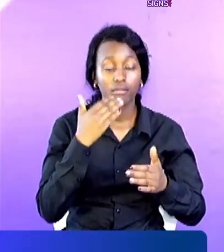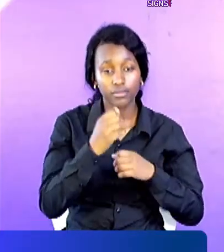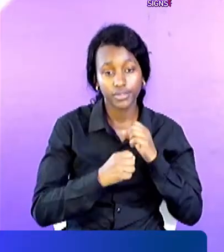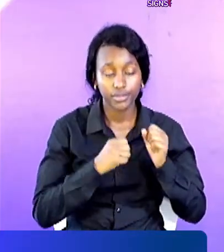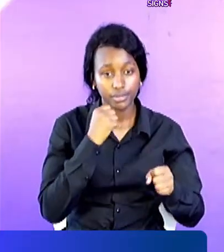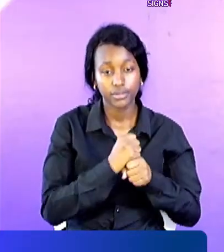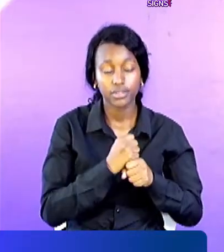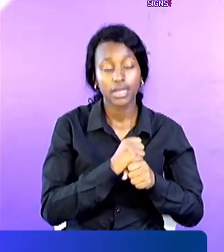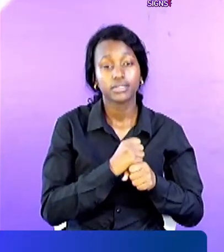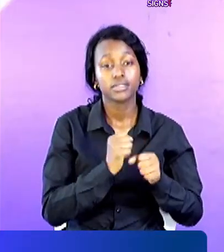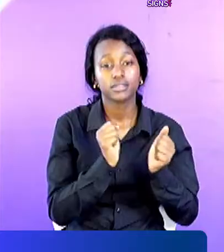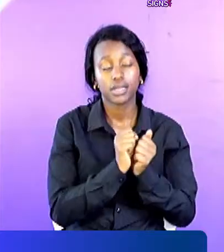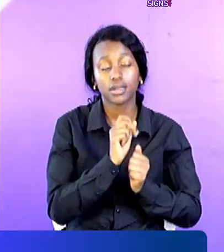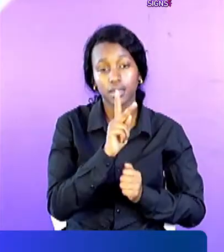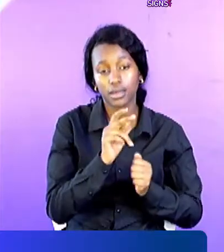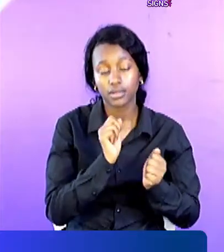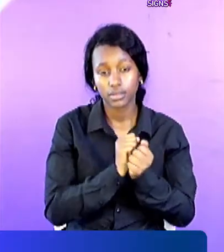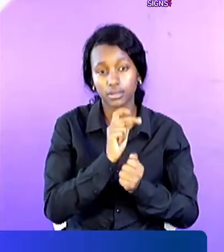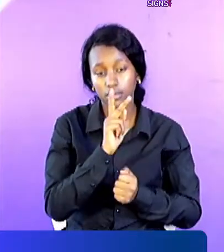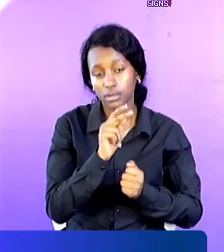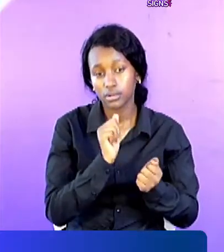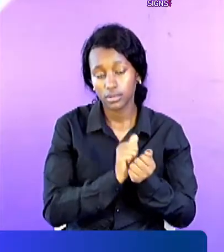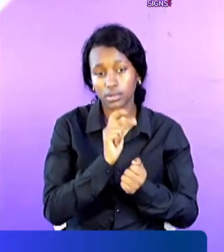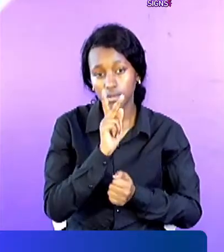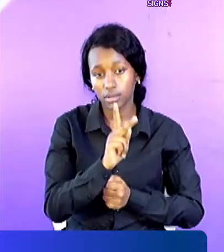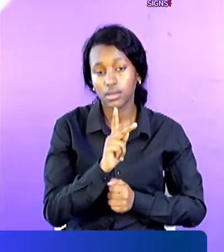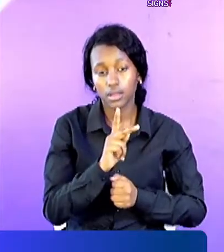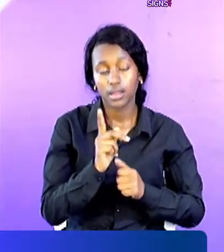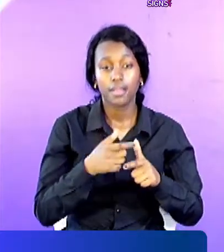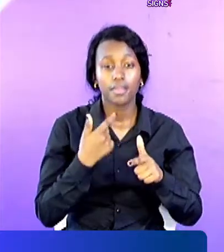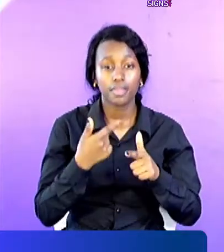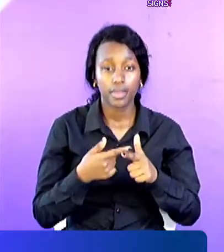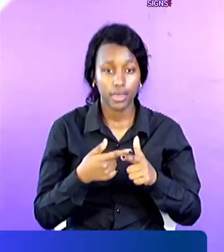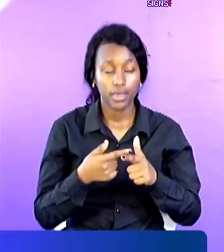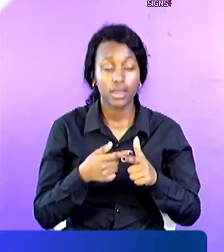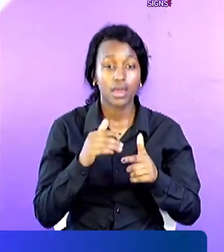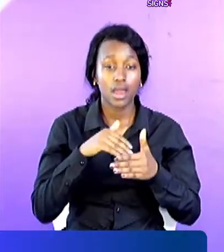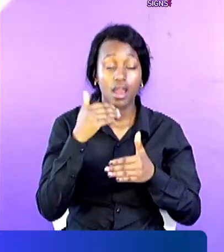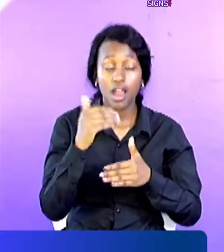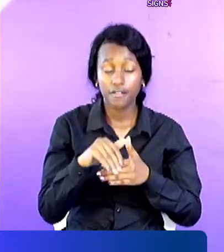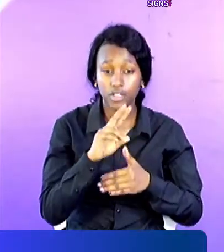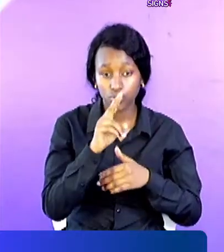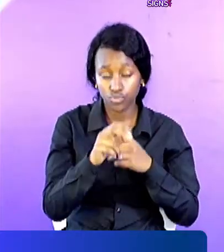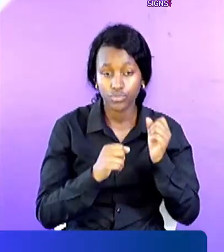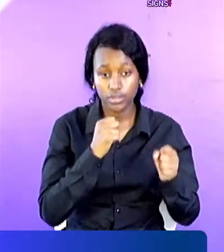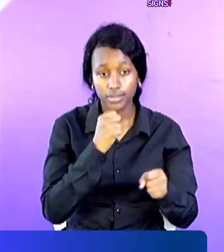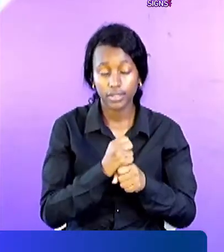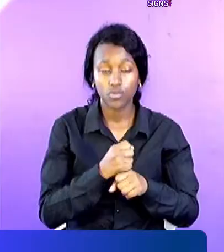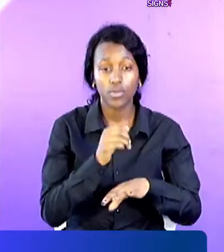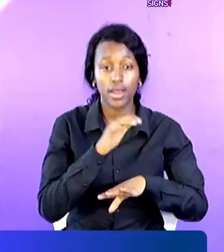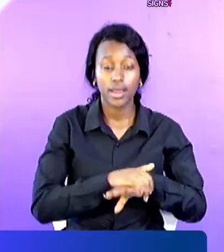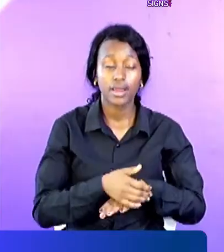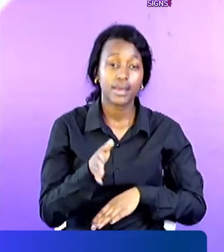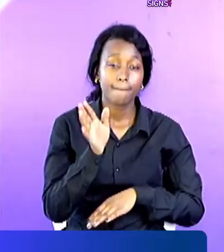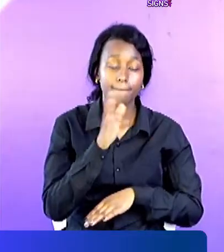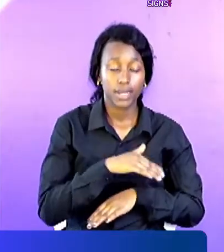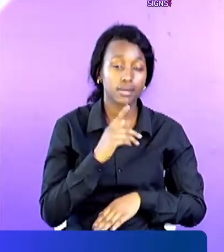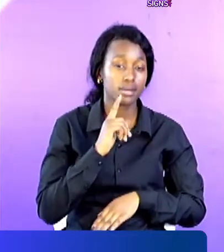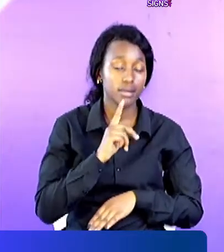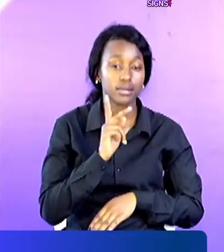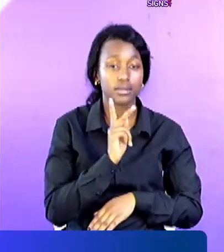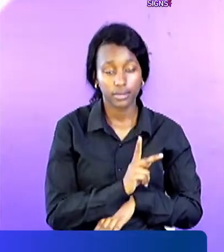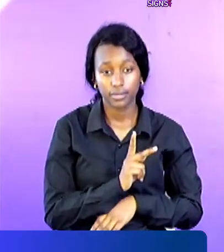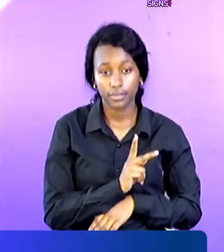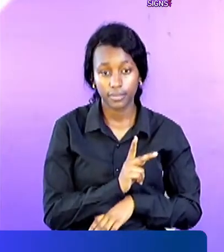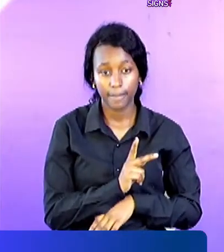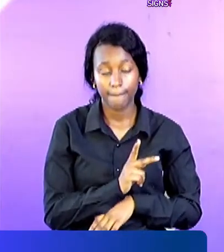shillings. Yeah. And at the end of the period, they're going to return back your original 100,000. 100,000. Now, typically, most bonds will pay